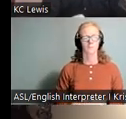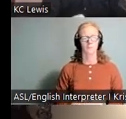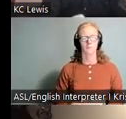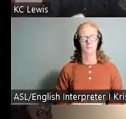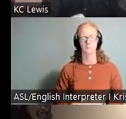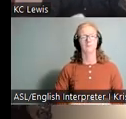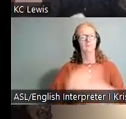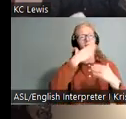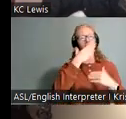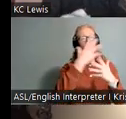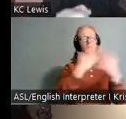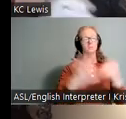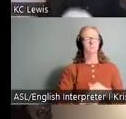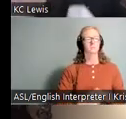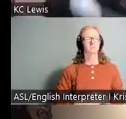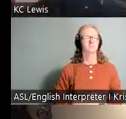Thank you so much.